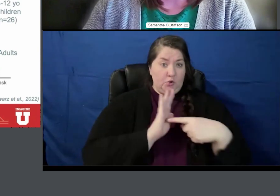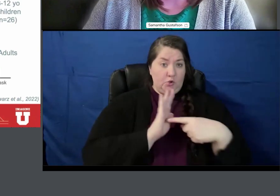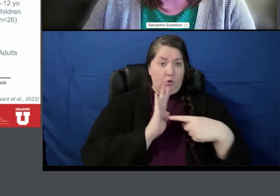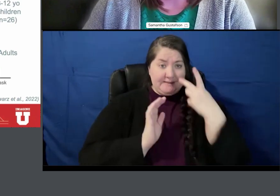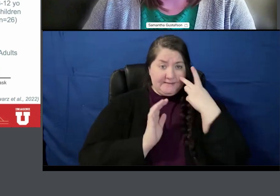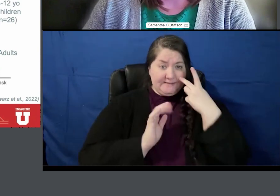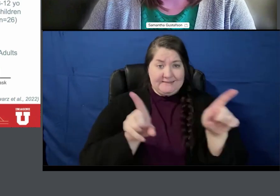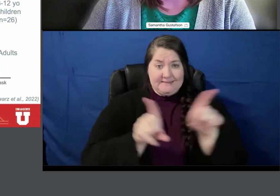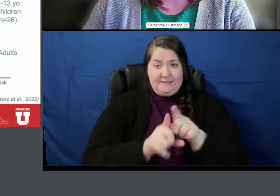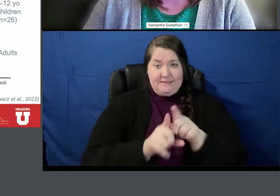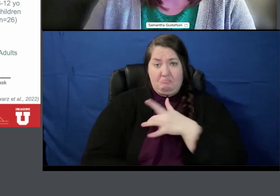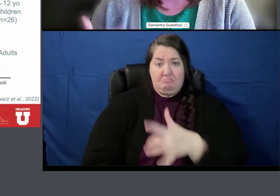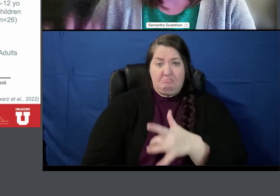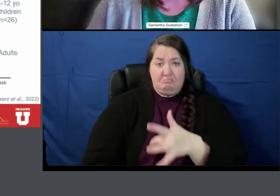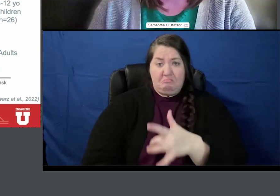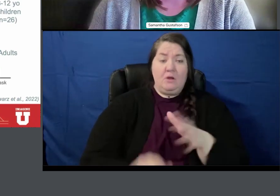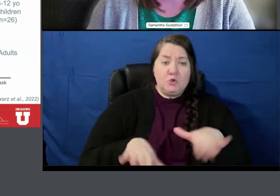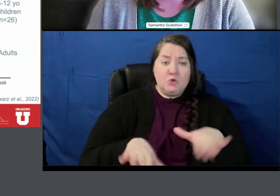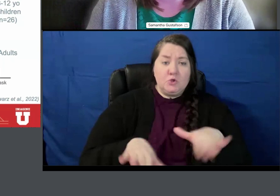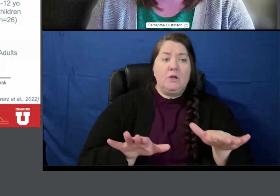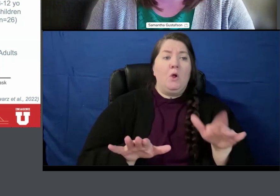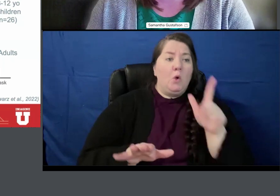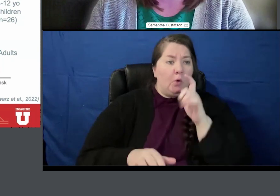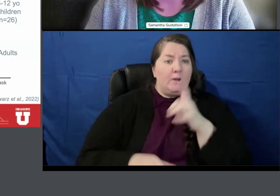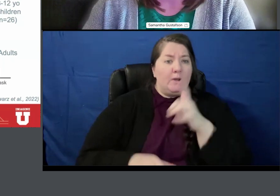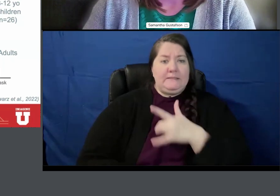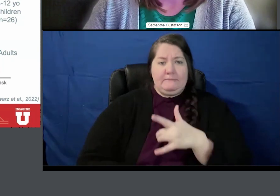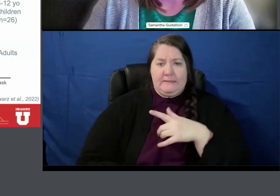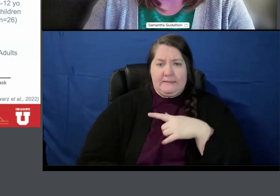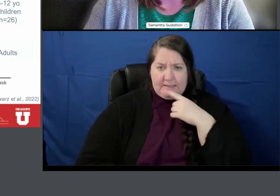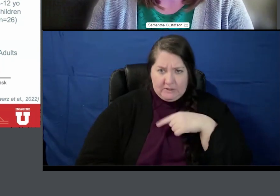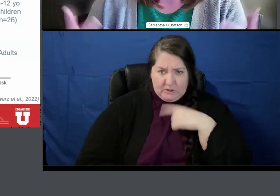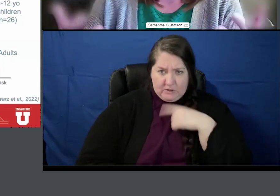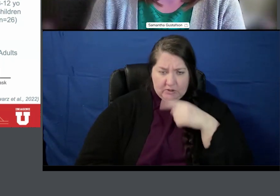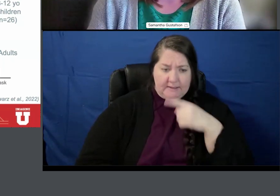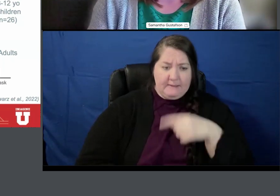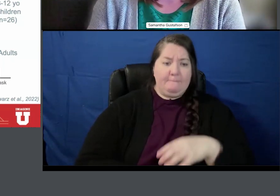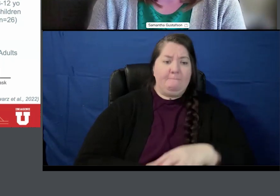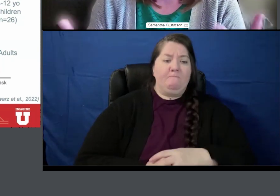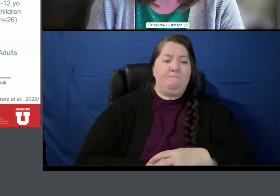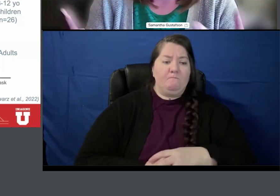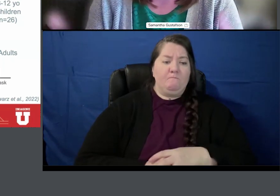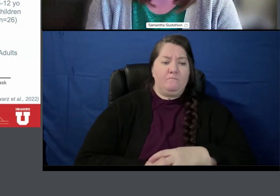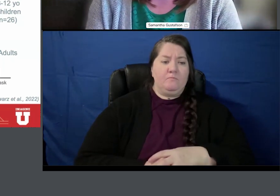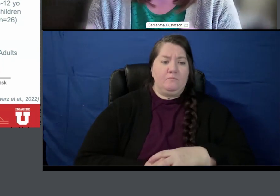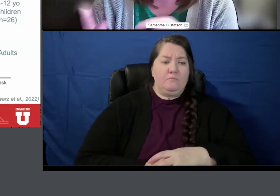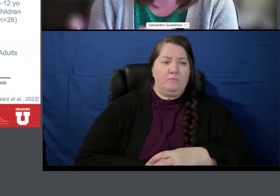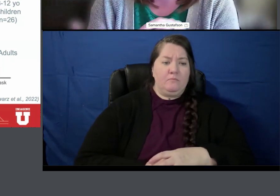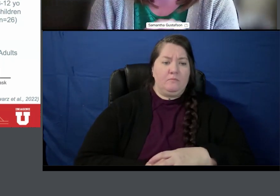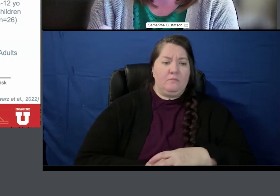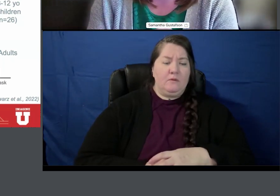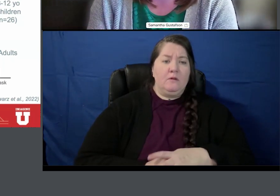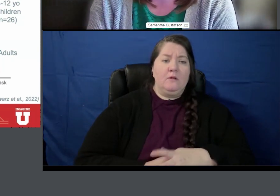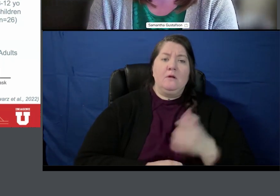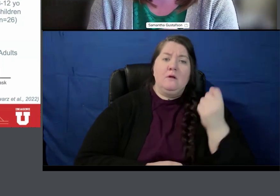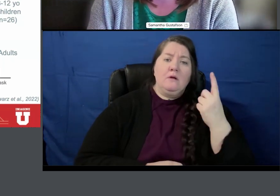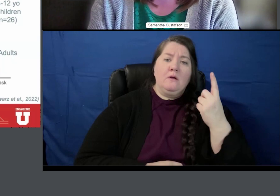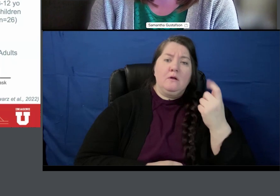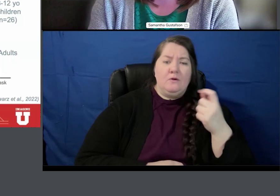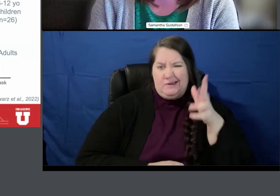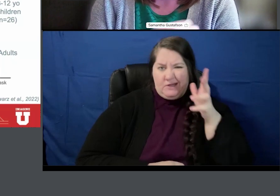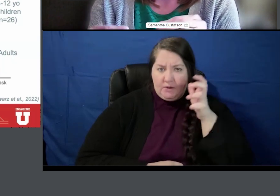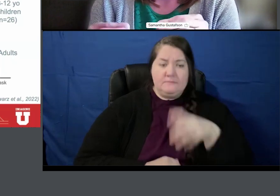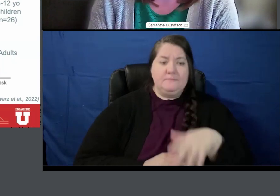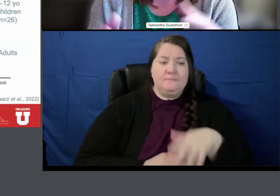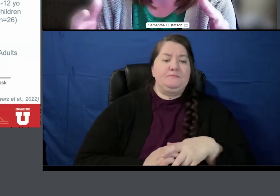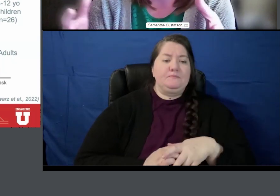same trend in children with who are typically hearing. So this is also, again, important to understand in context